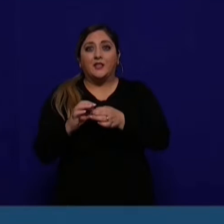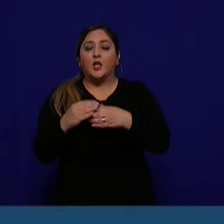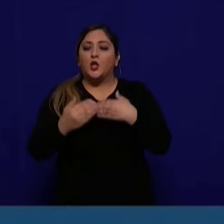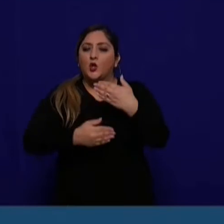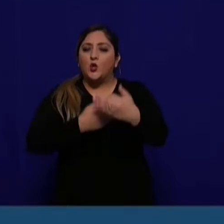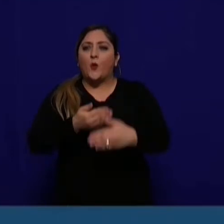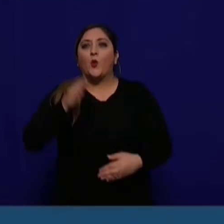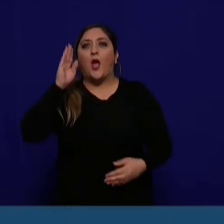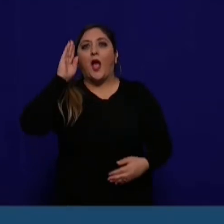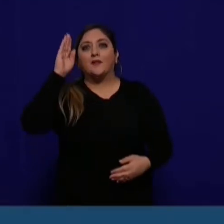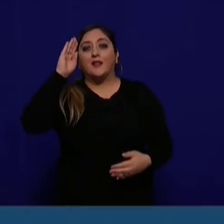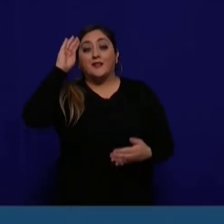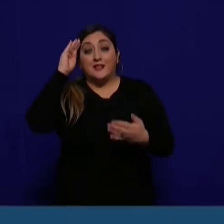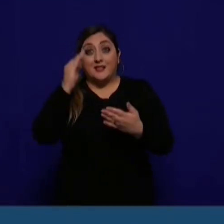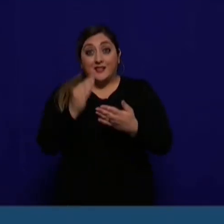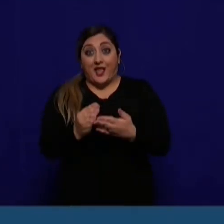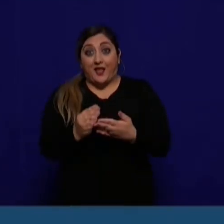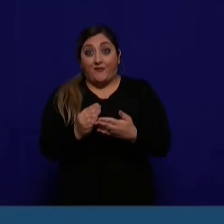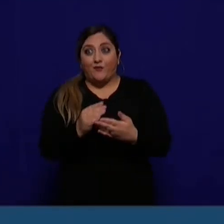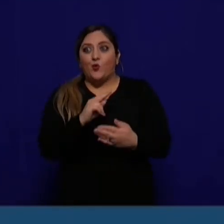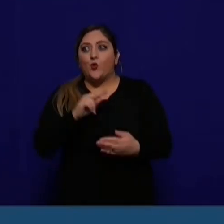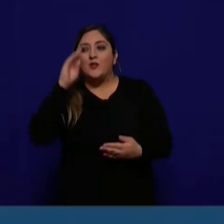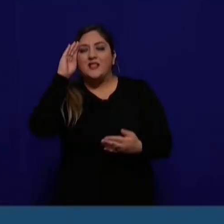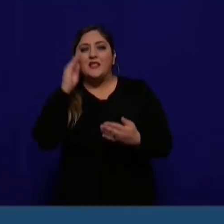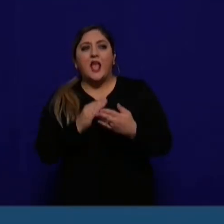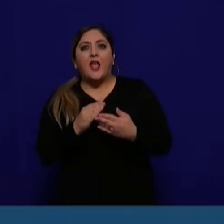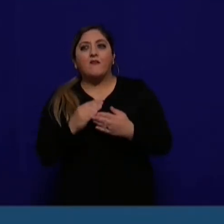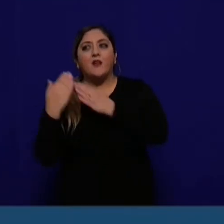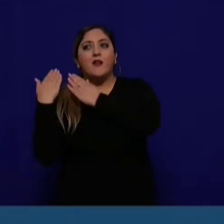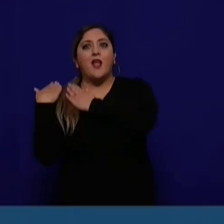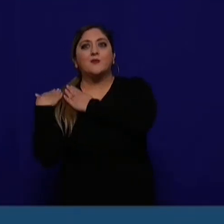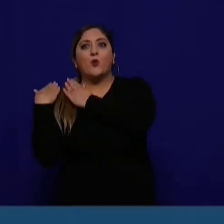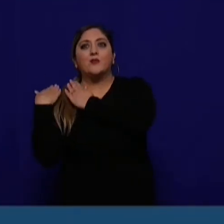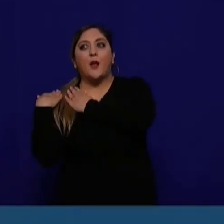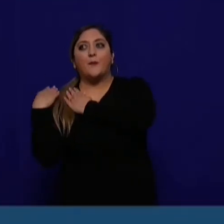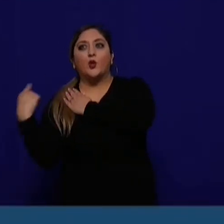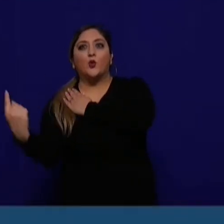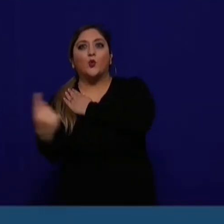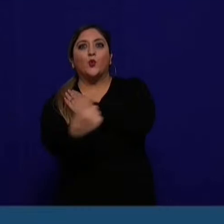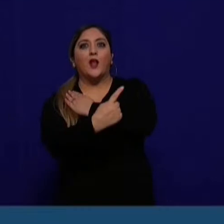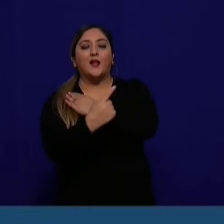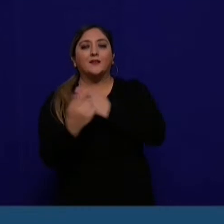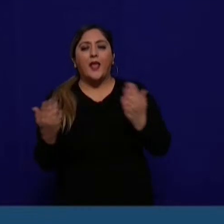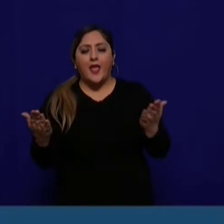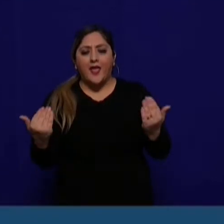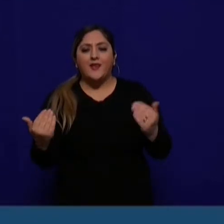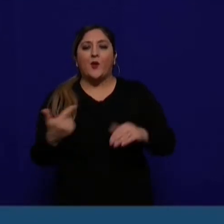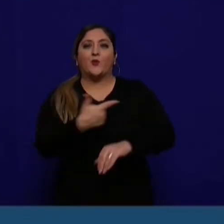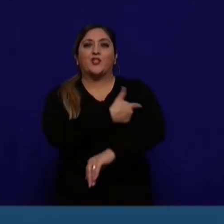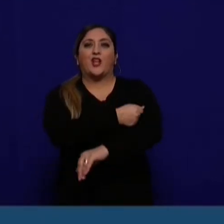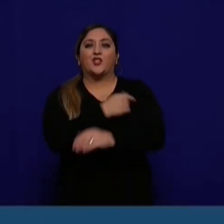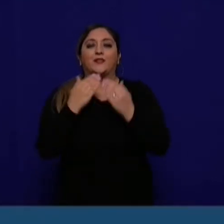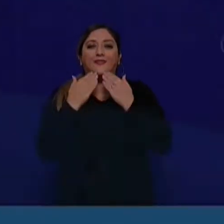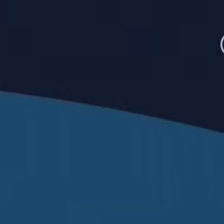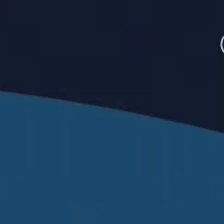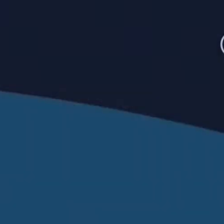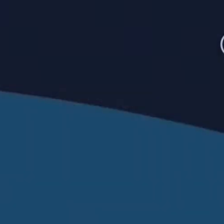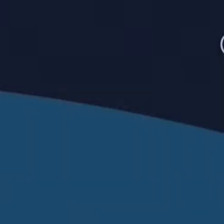nipproteġu lil nfusna u lil dawk ta' madwarna b'responsabilità mingħand kulħadd u ejjew ħudu dan it-tilqim. Grazzi.